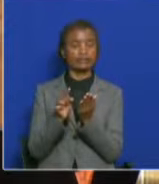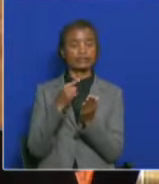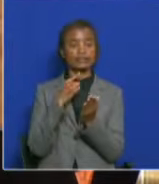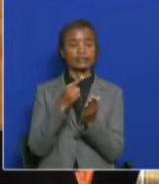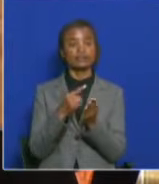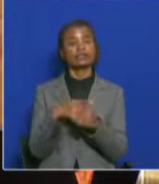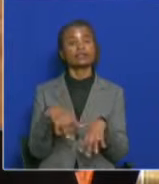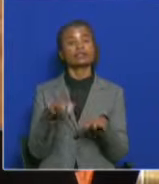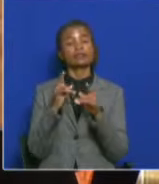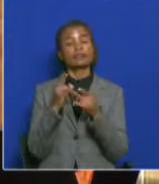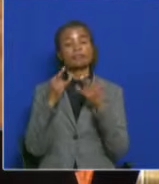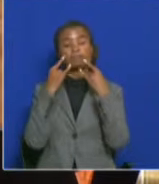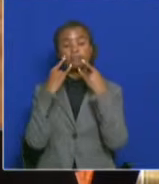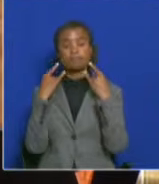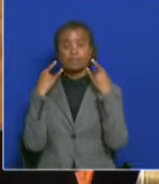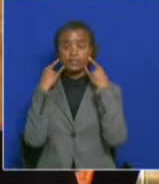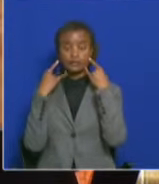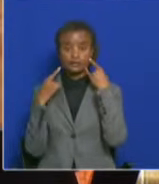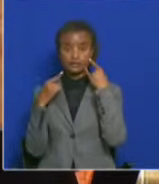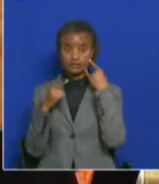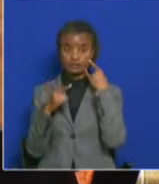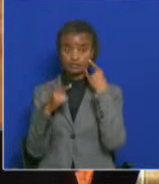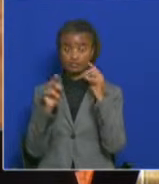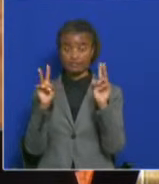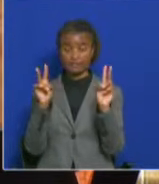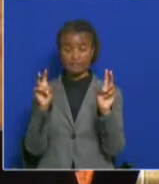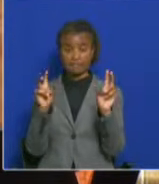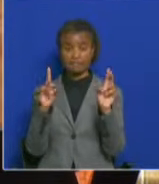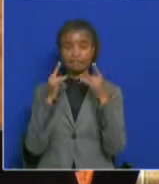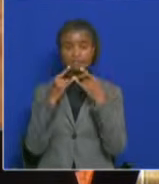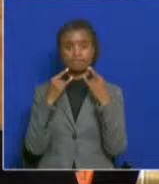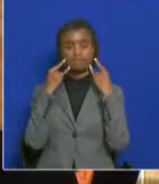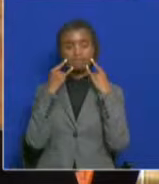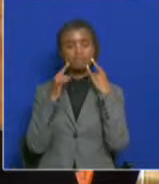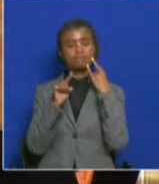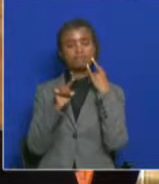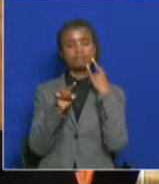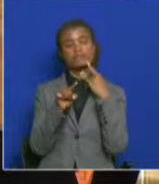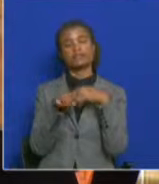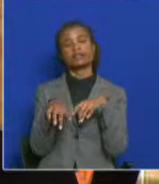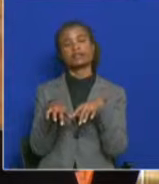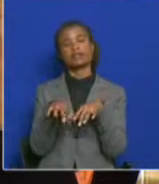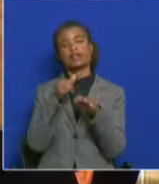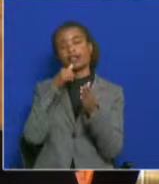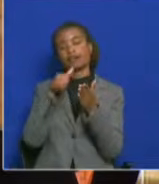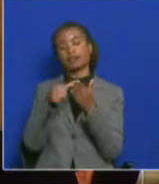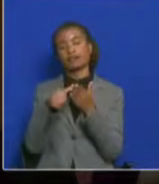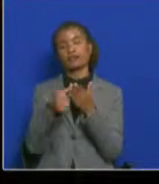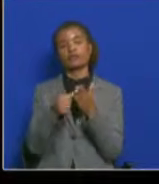Letter, 13 August 2021, signed by DivCom.